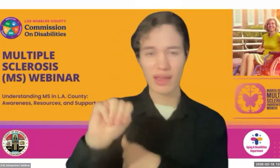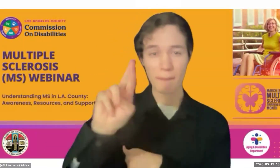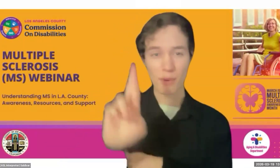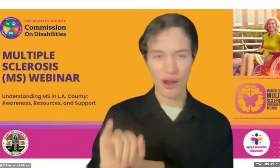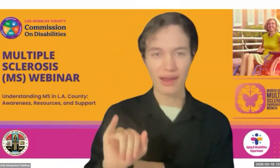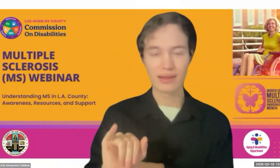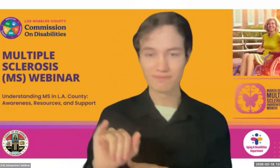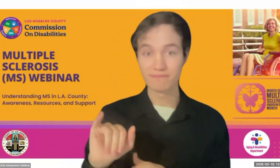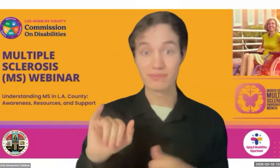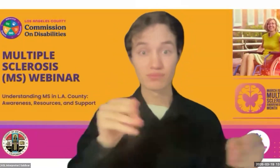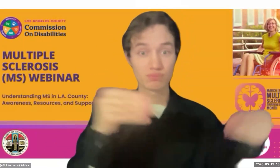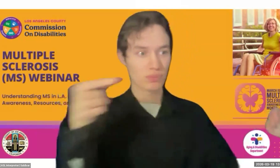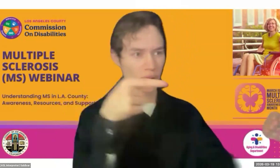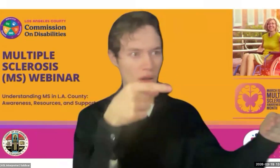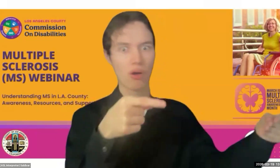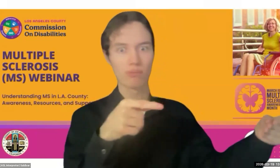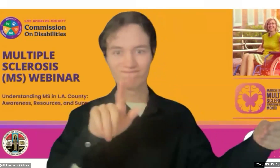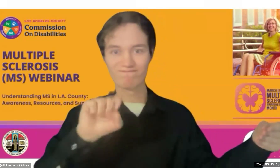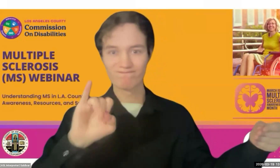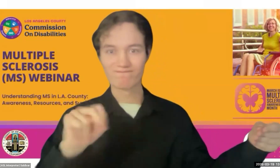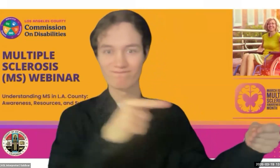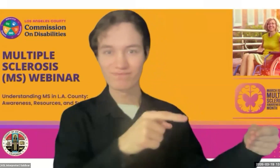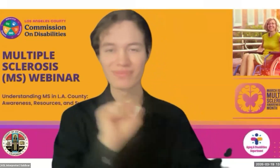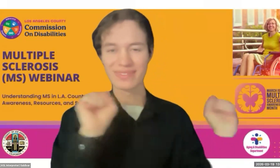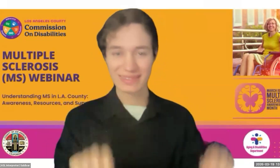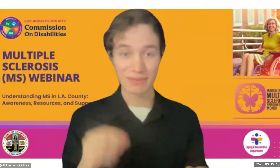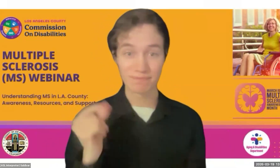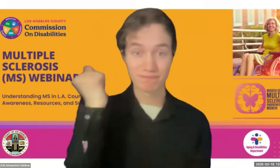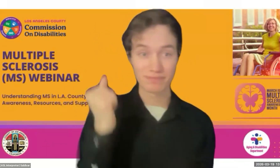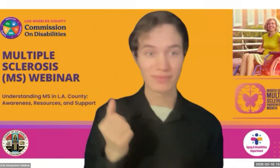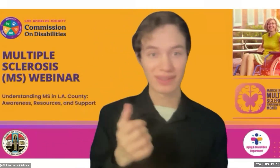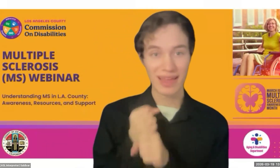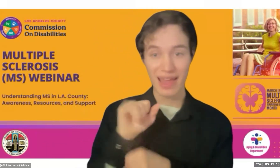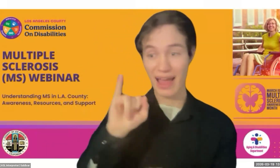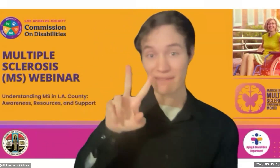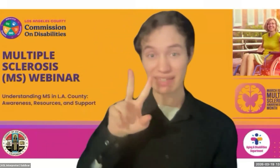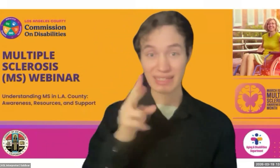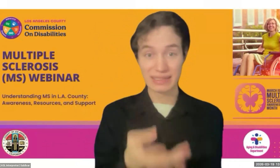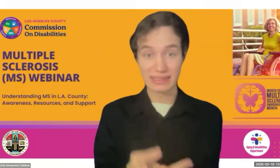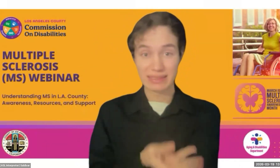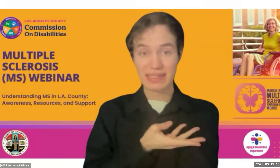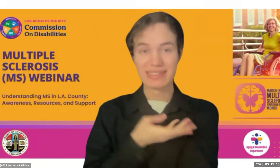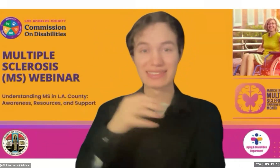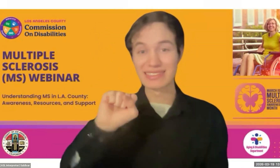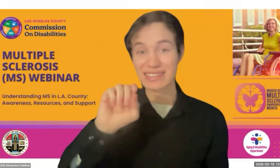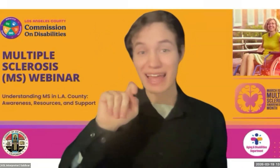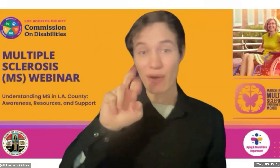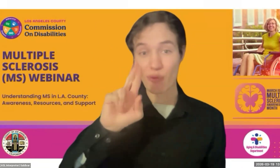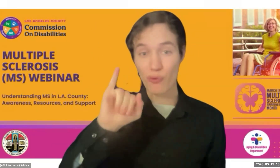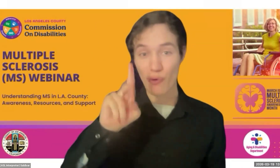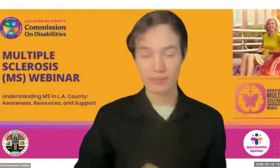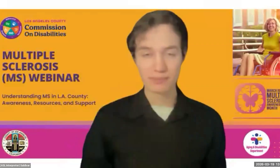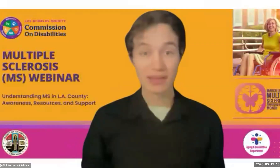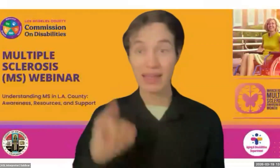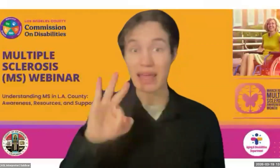MS lesion, they would be able to get treated right away with IV steroids. If it's a patient that's already has MS and